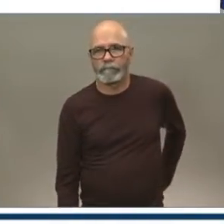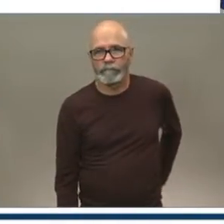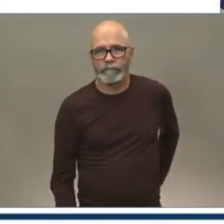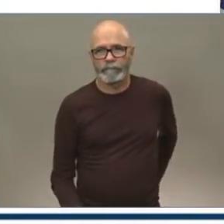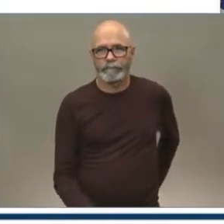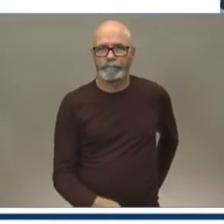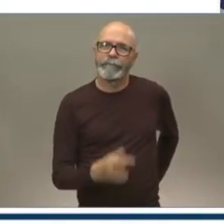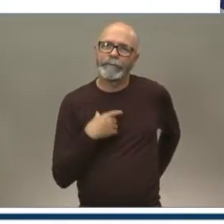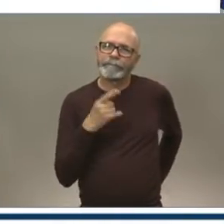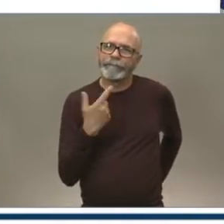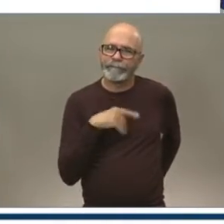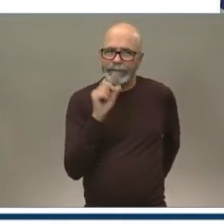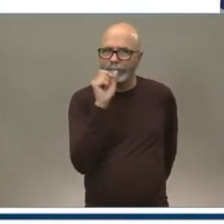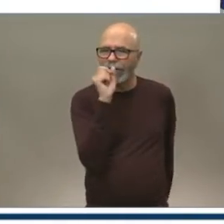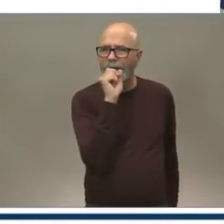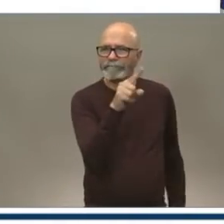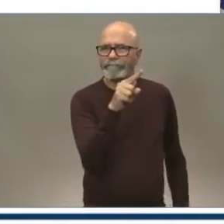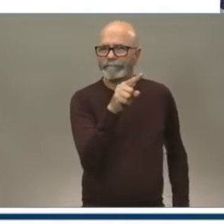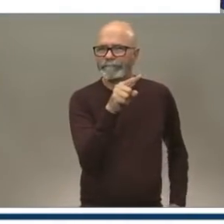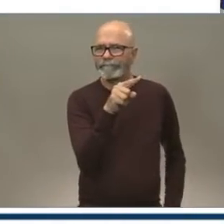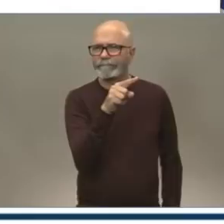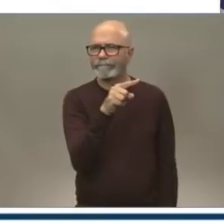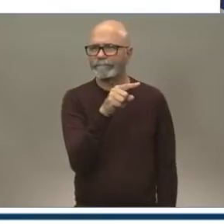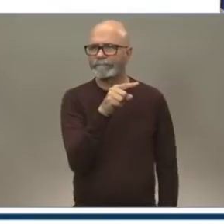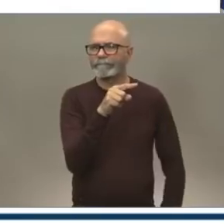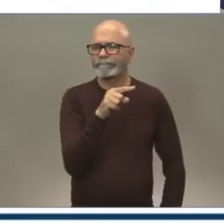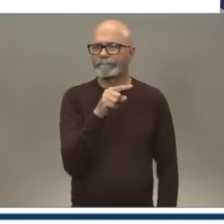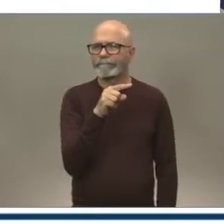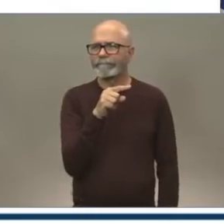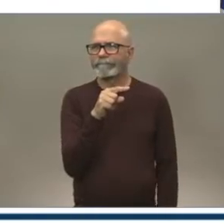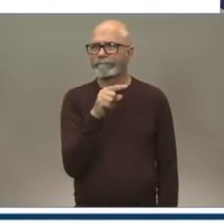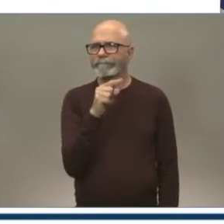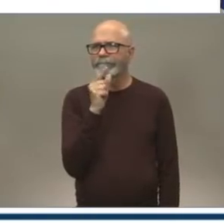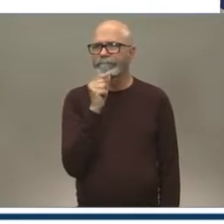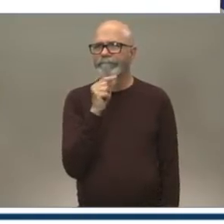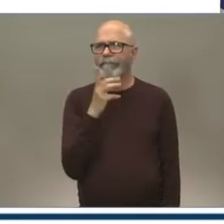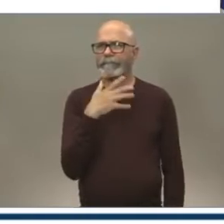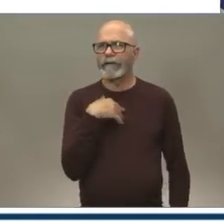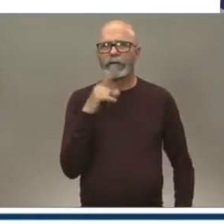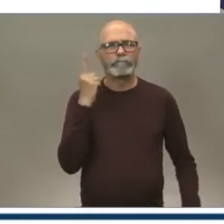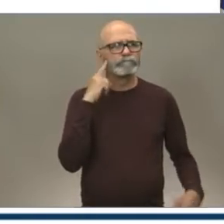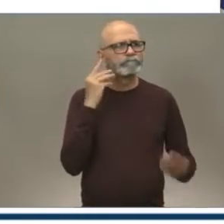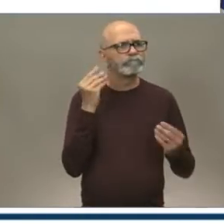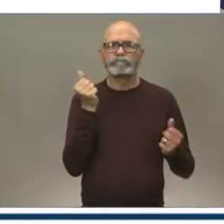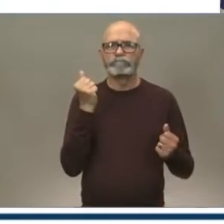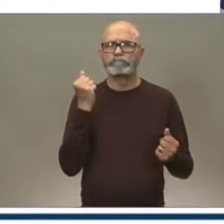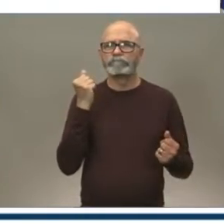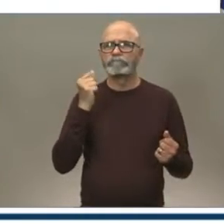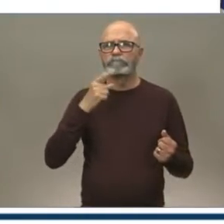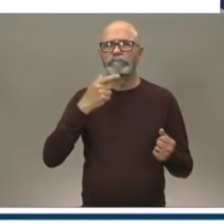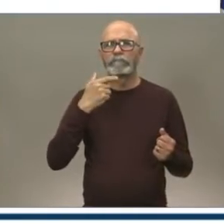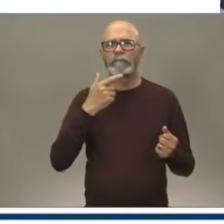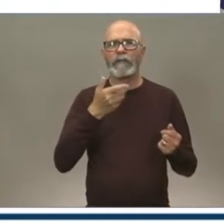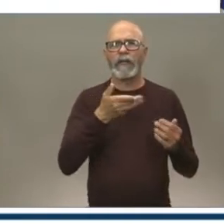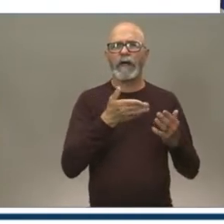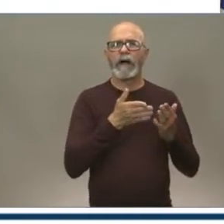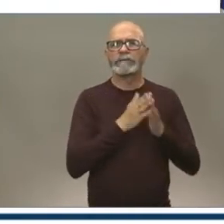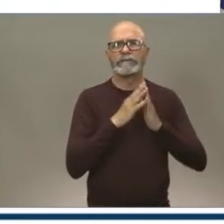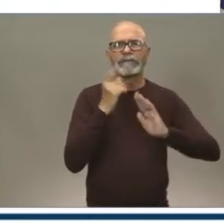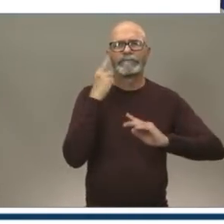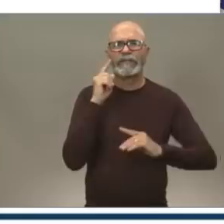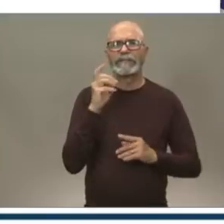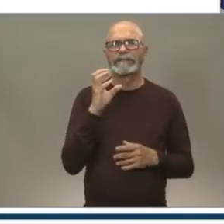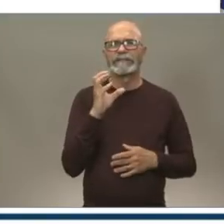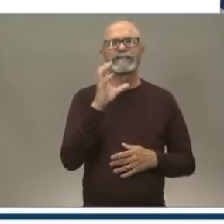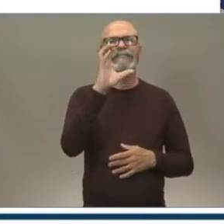the CMA requests from today. I understand that no official requests have been made yet, but Premier, I'd like to understand a little bit more about